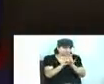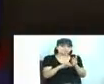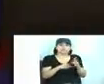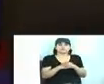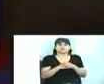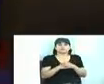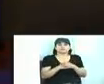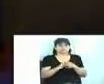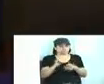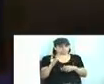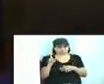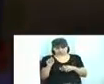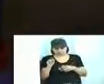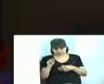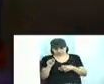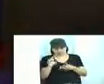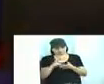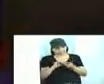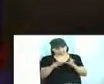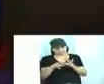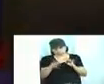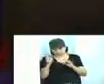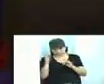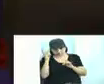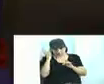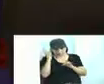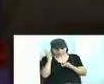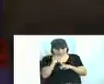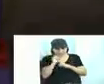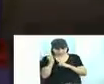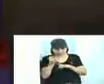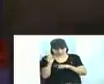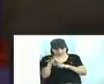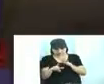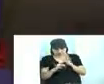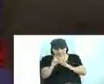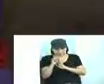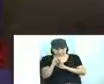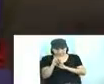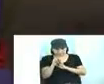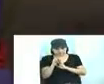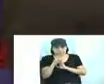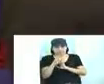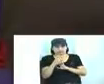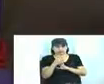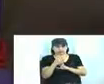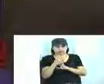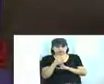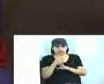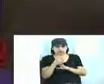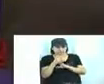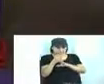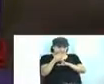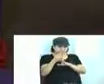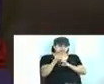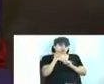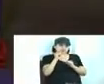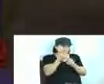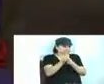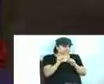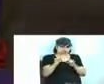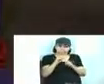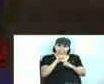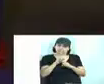I believe, is that it is a commentary of the political situation of that time, when it was unsafe to actually